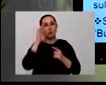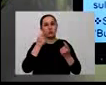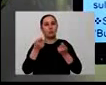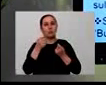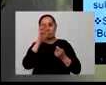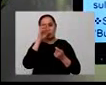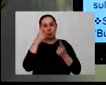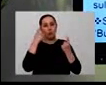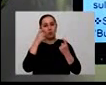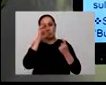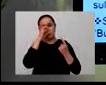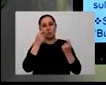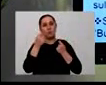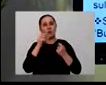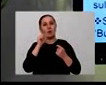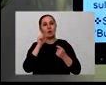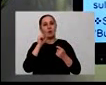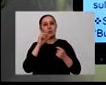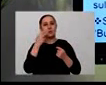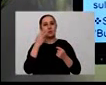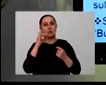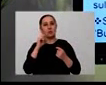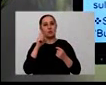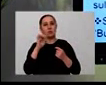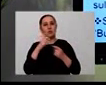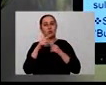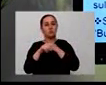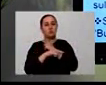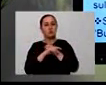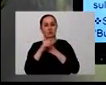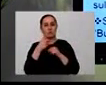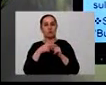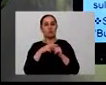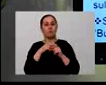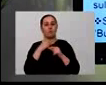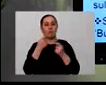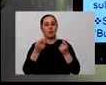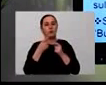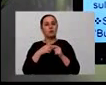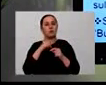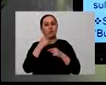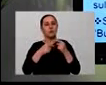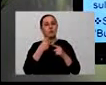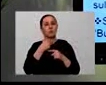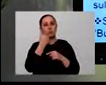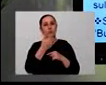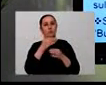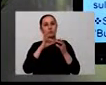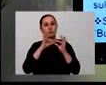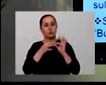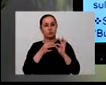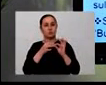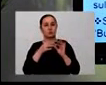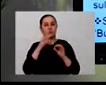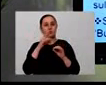qilgan Ashtarxoniylar sulolasining so'nggi vakili. Agar biz tarix fanini chuqur o'rgangan bo'lsak, bu ma'lumotlarni